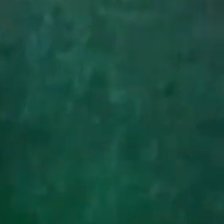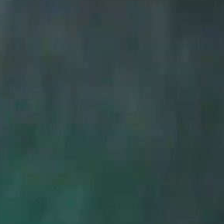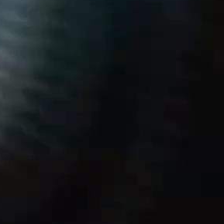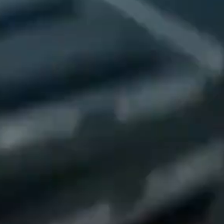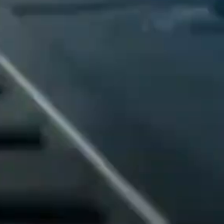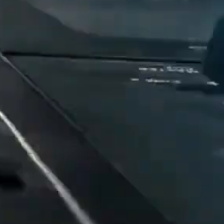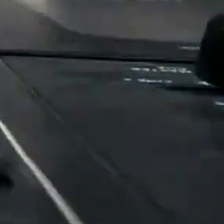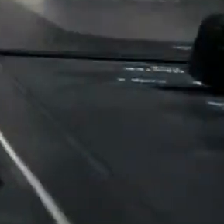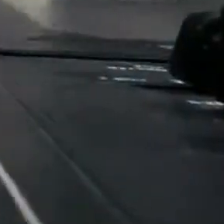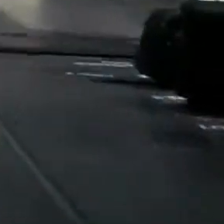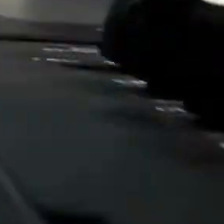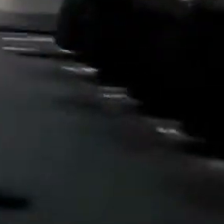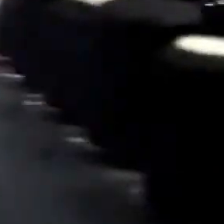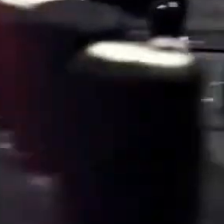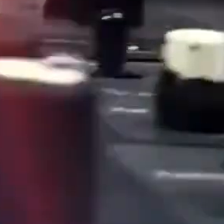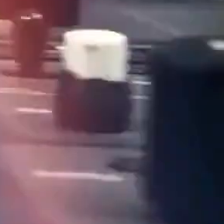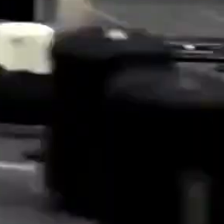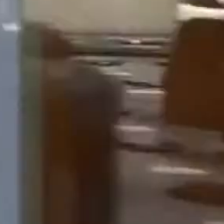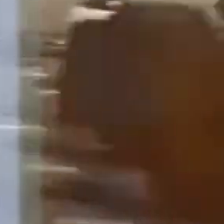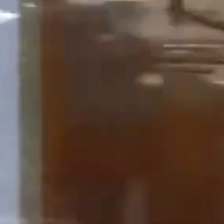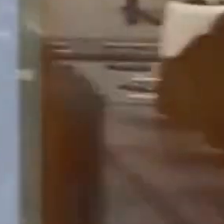KUTV.